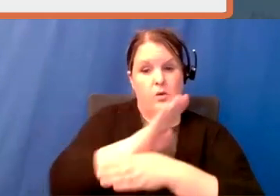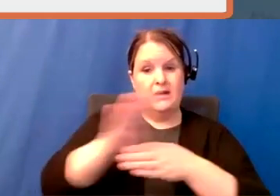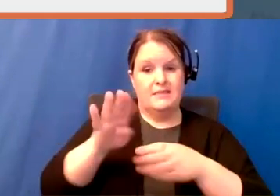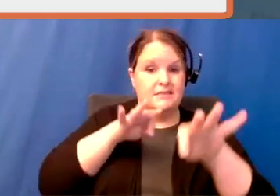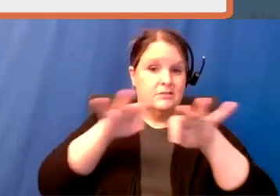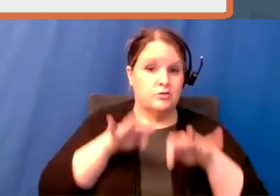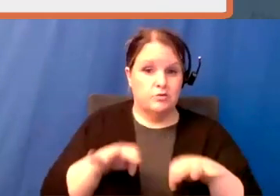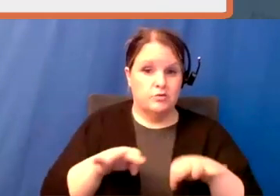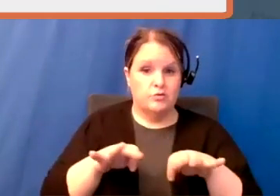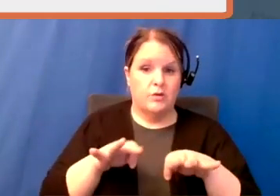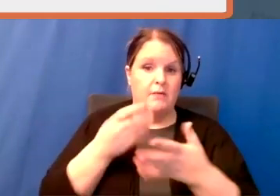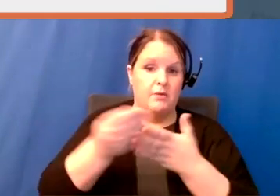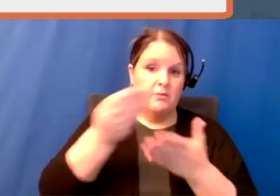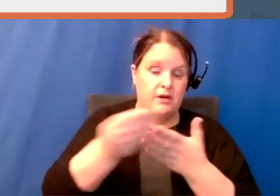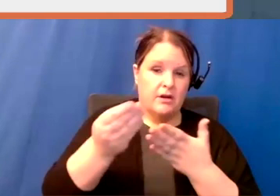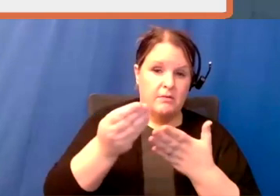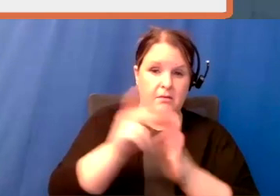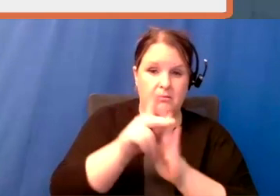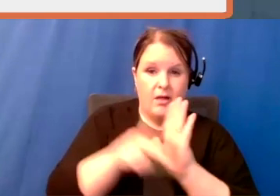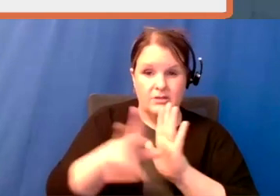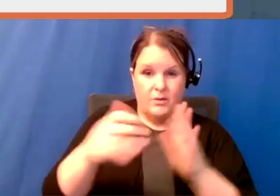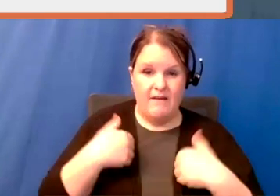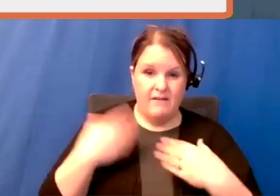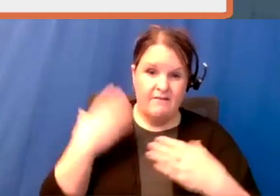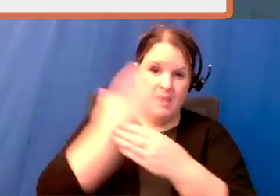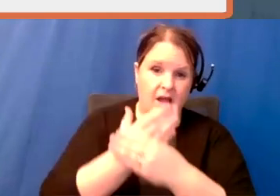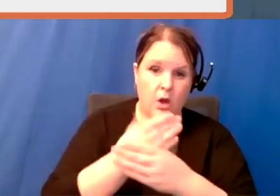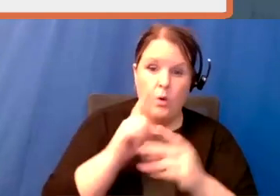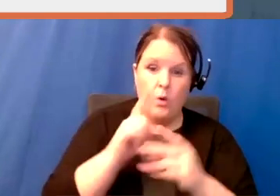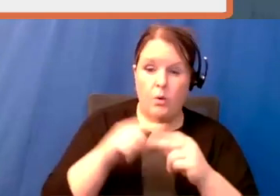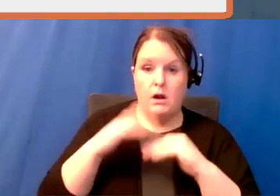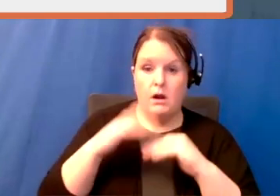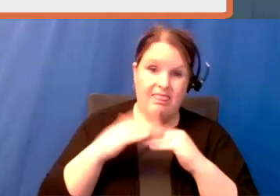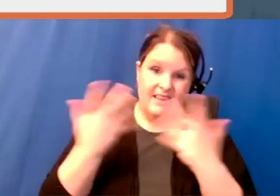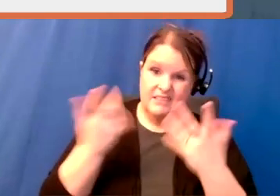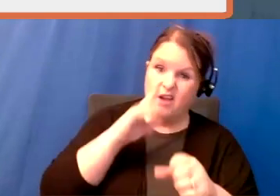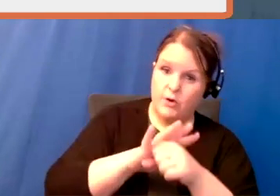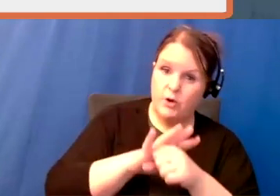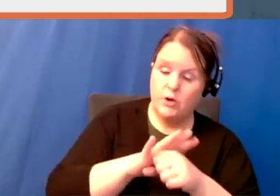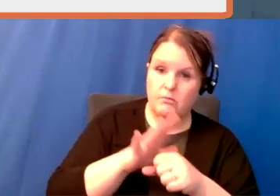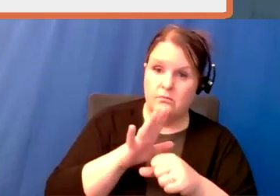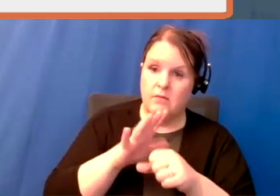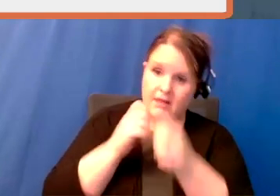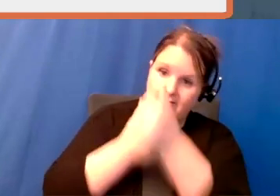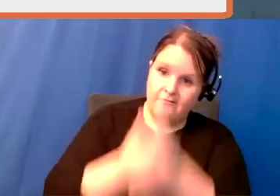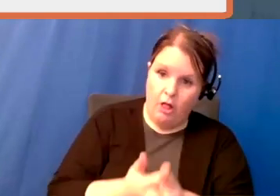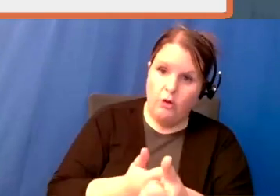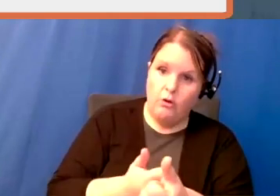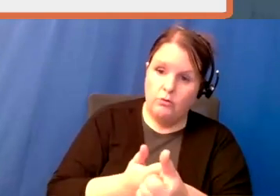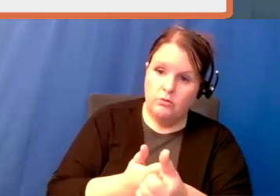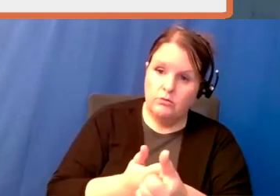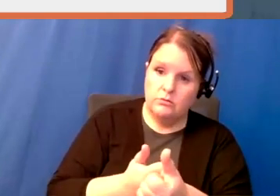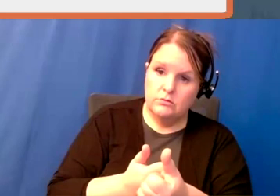describe the procurement policy that you have on file, or at least affirm that it comports with the